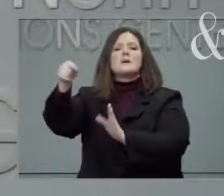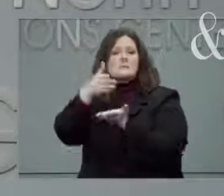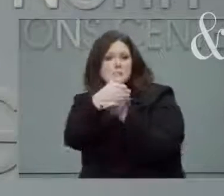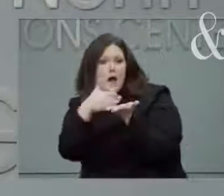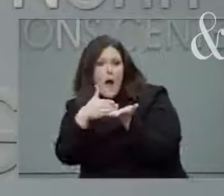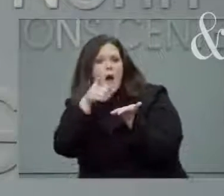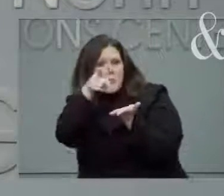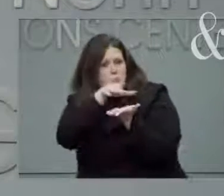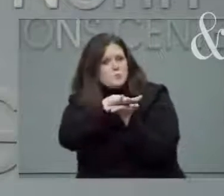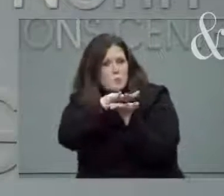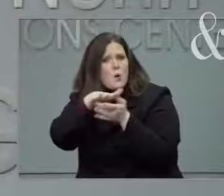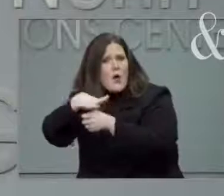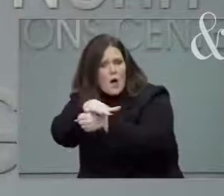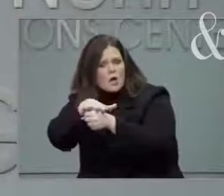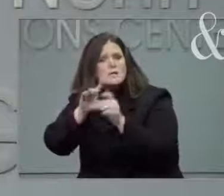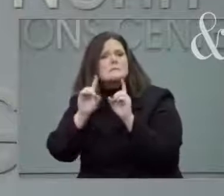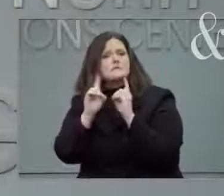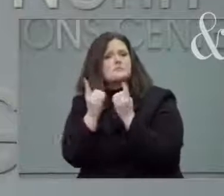specifically.